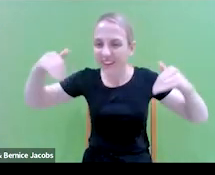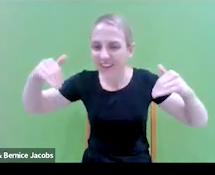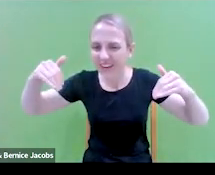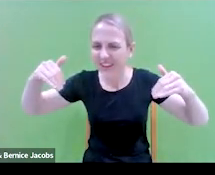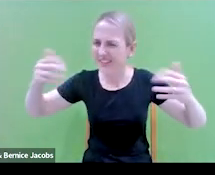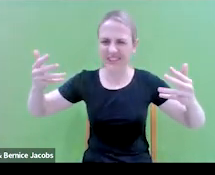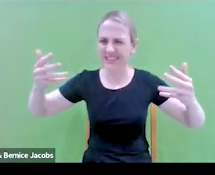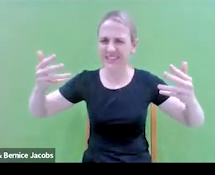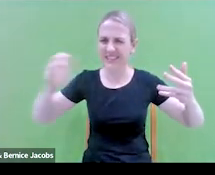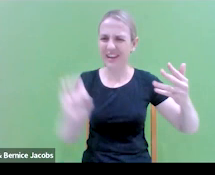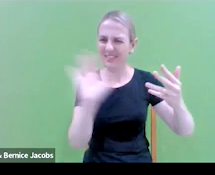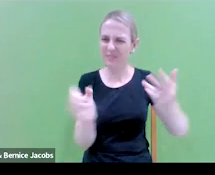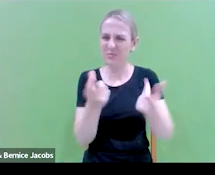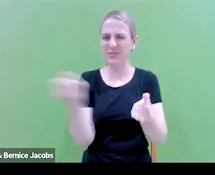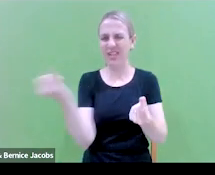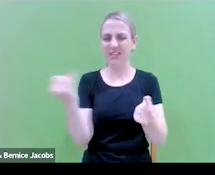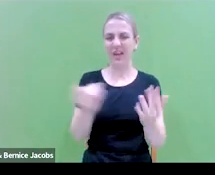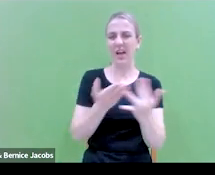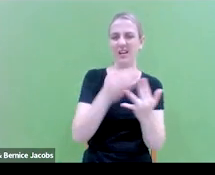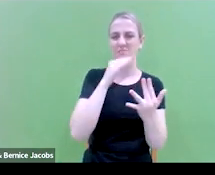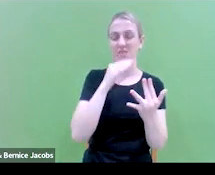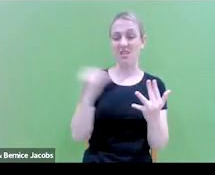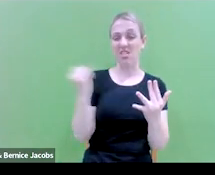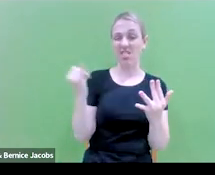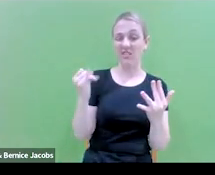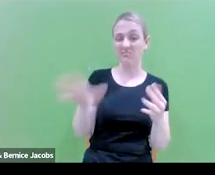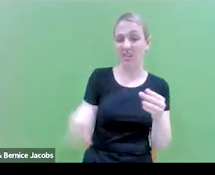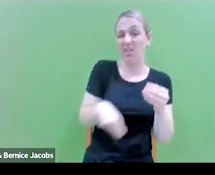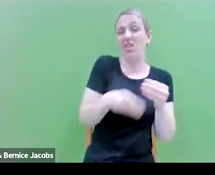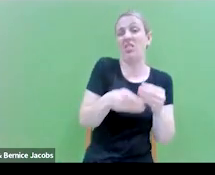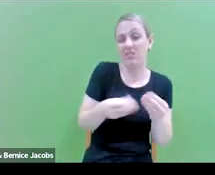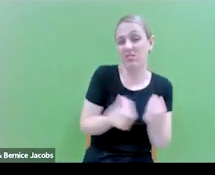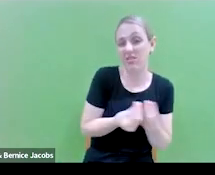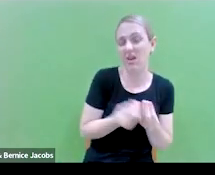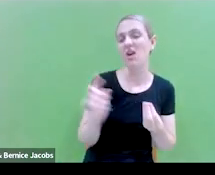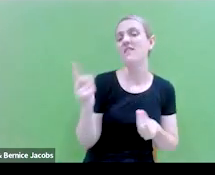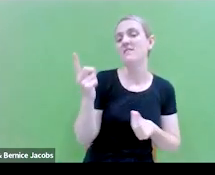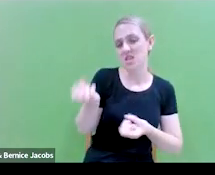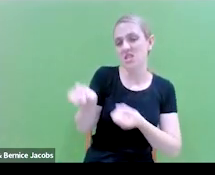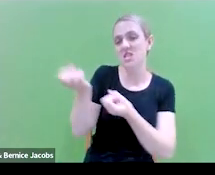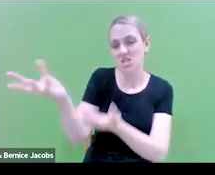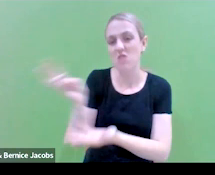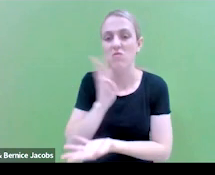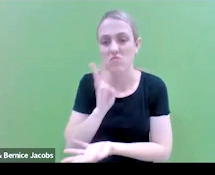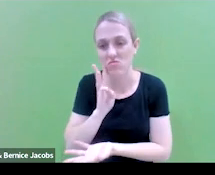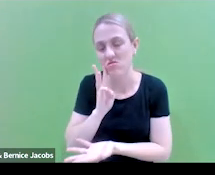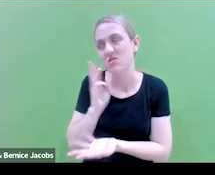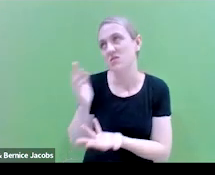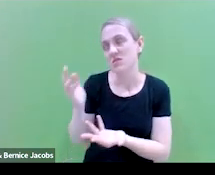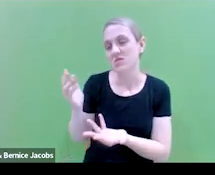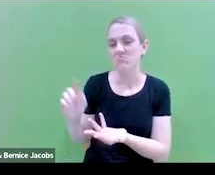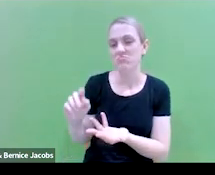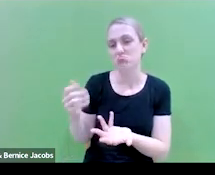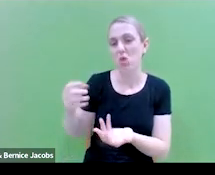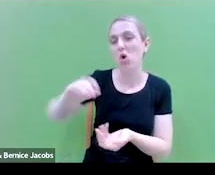an add-on. We're seeing it as an add-on to housing. We're seeing it as, let's first give everyone water and then let's make